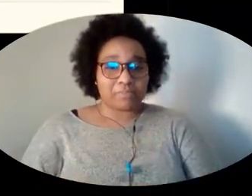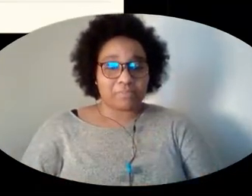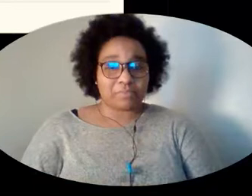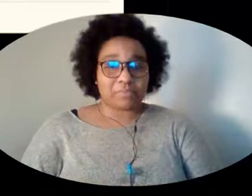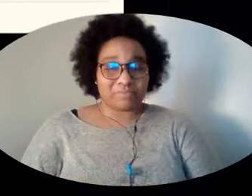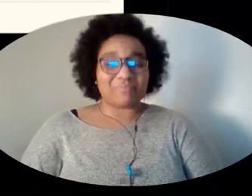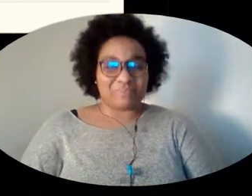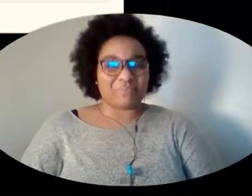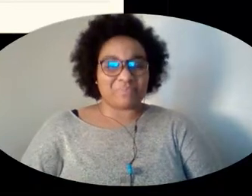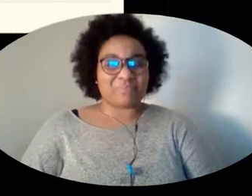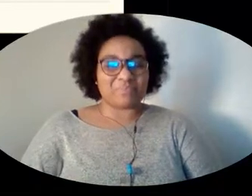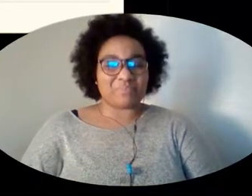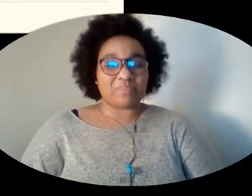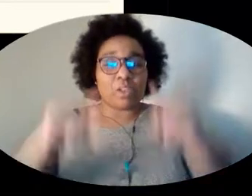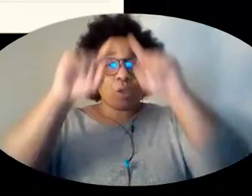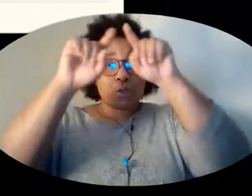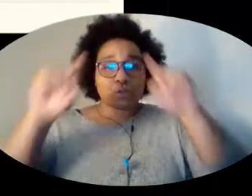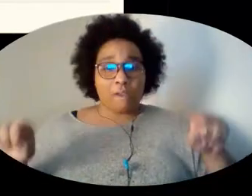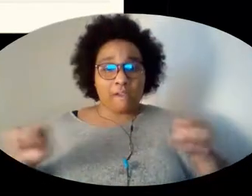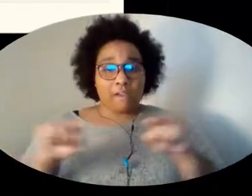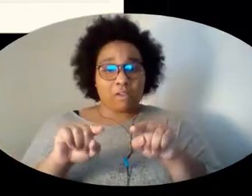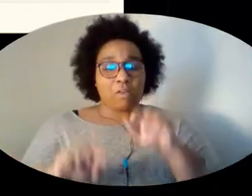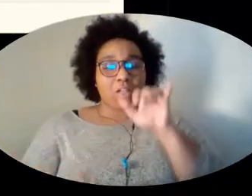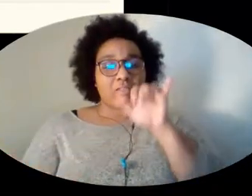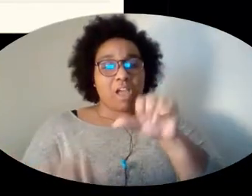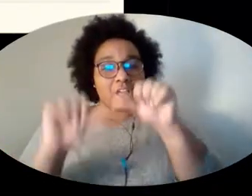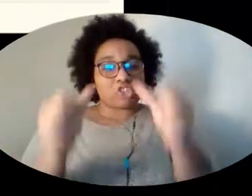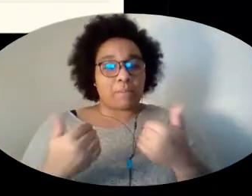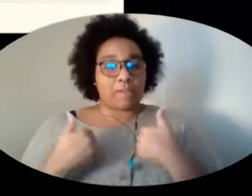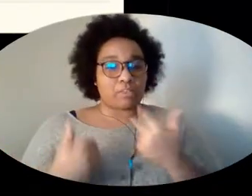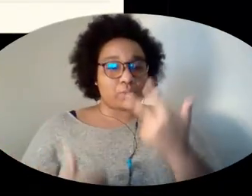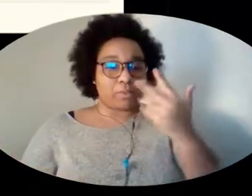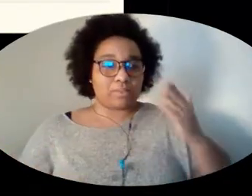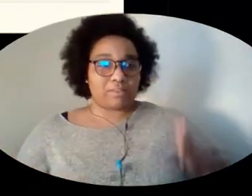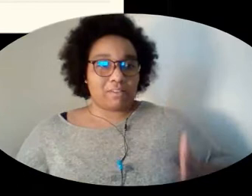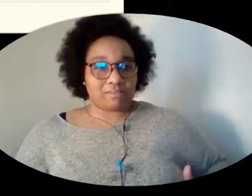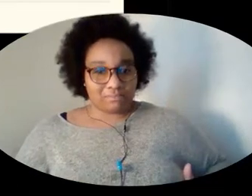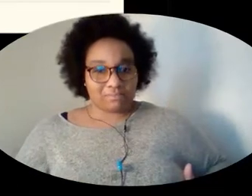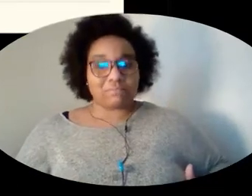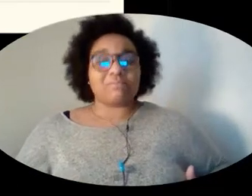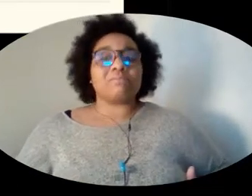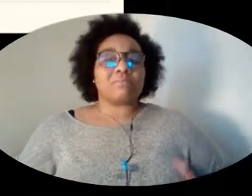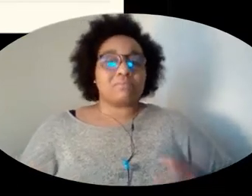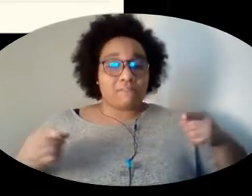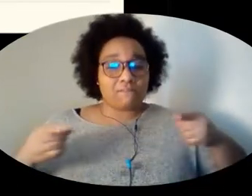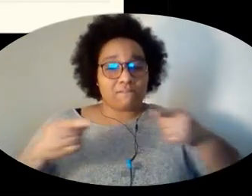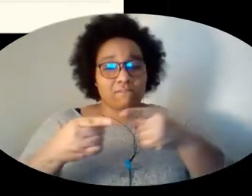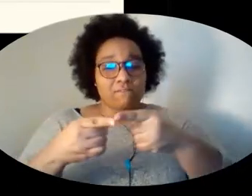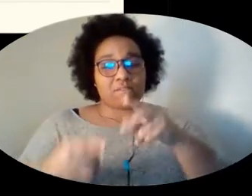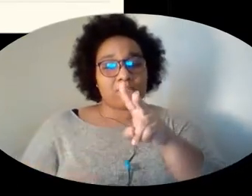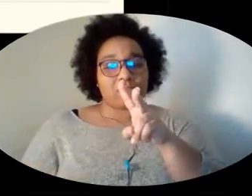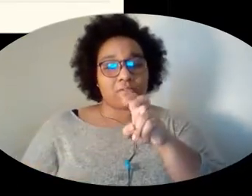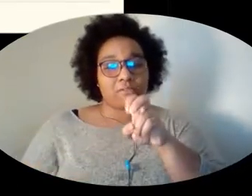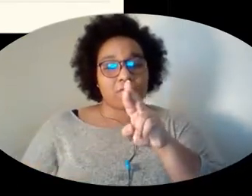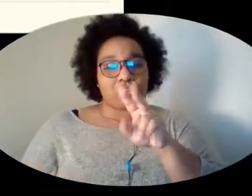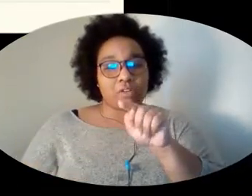have a triangle is a polygon with three sides a vertex is the